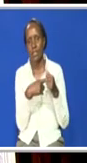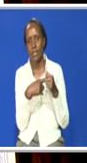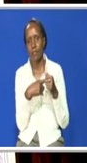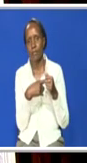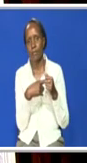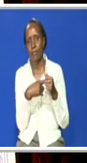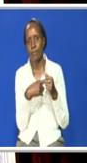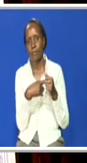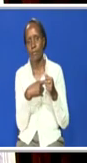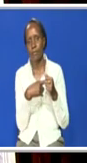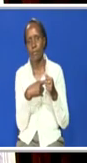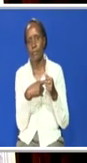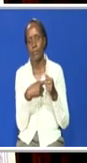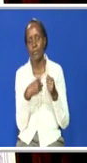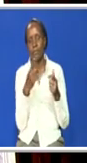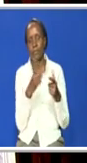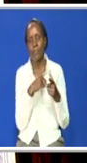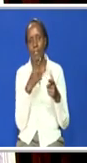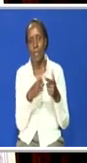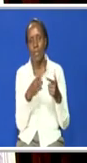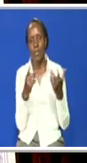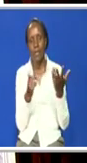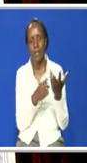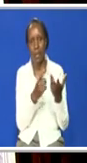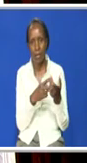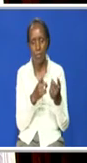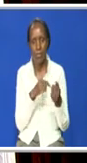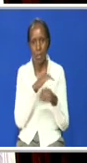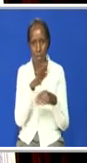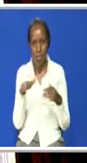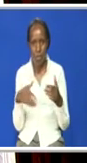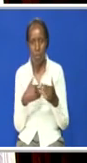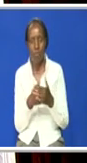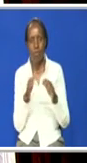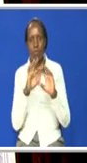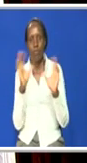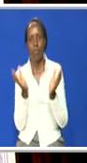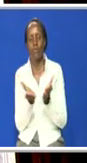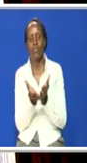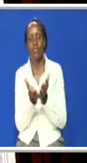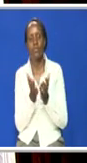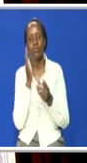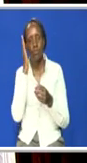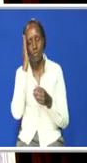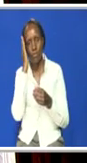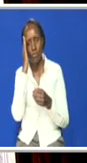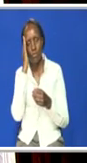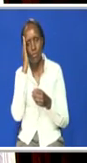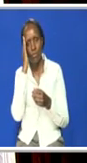1, 2, 3, 4, 5, 6. Then we count all the balls to get to know